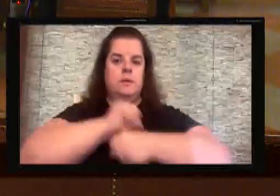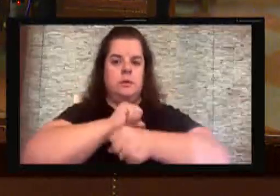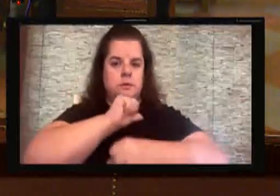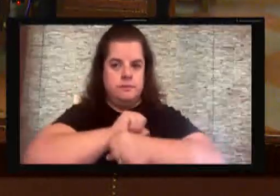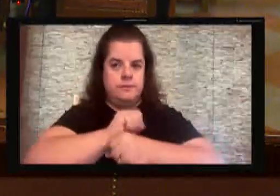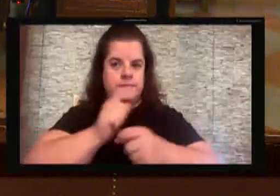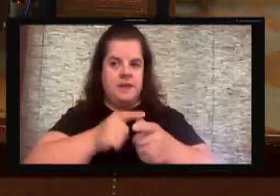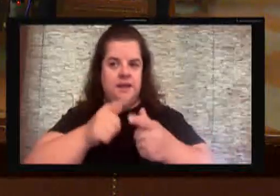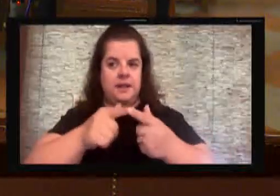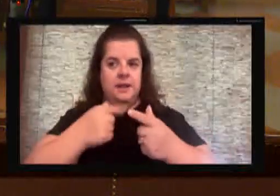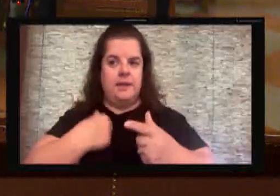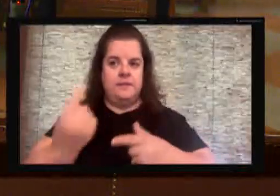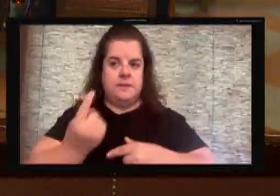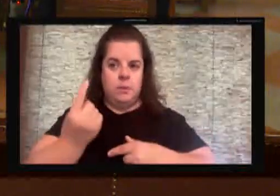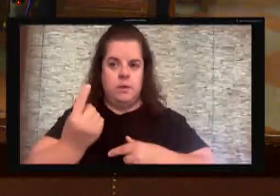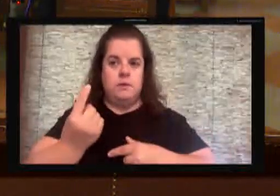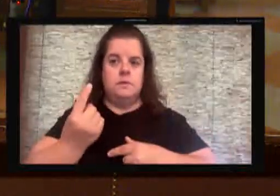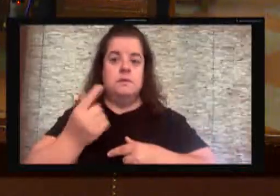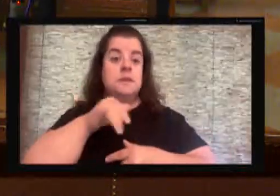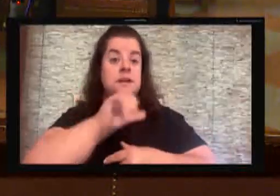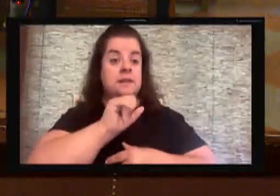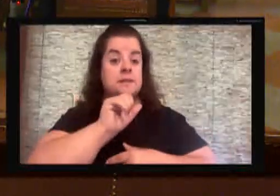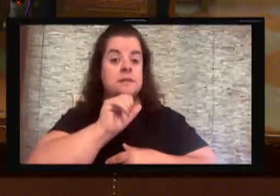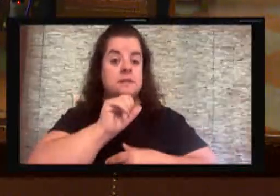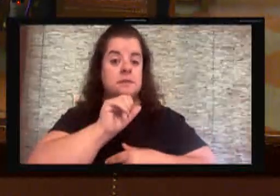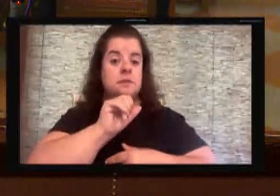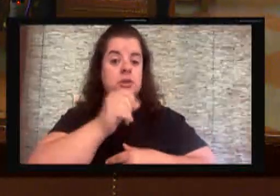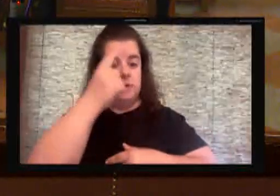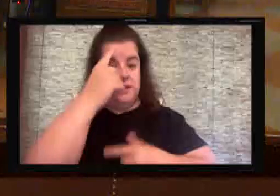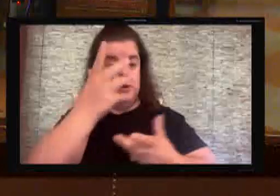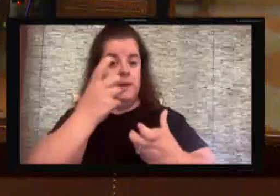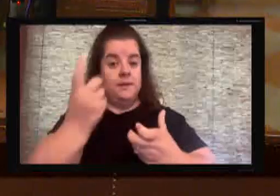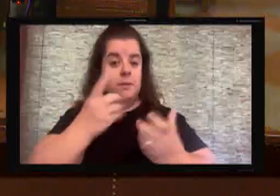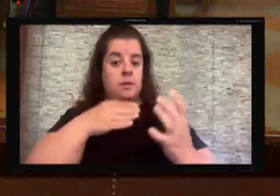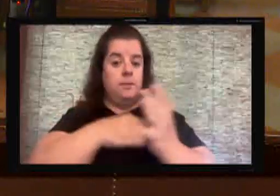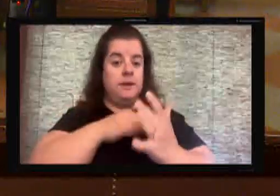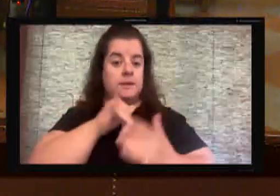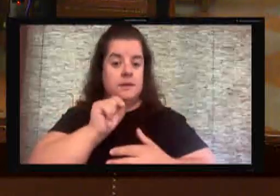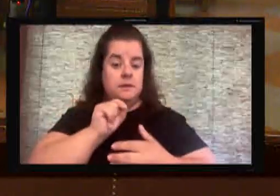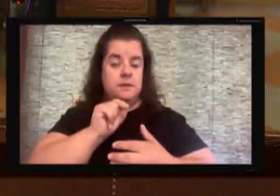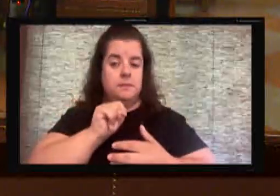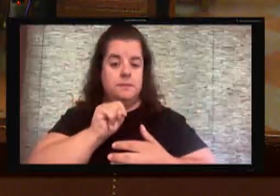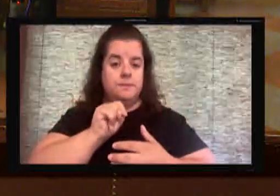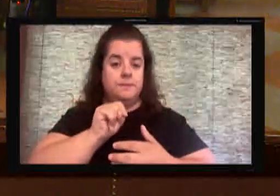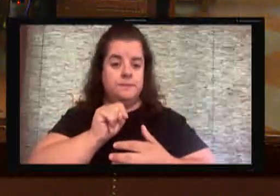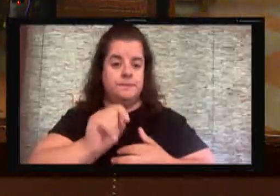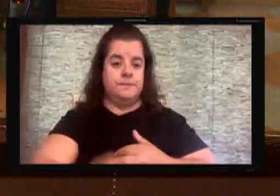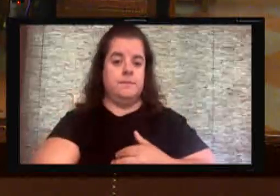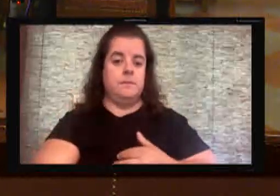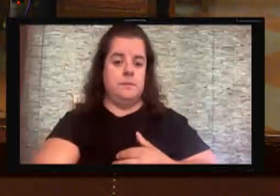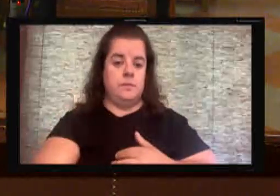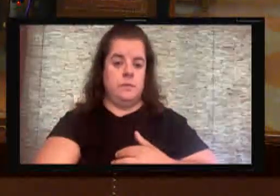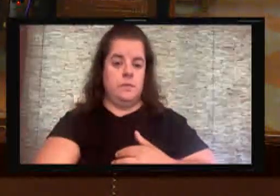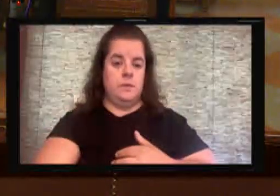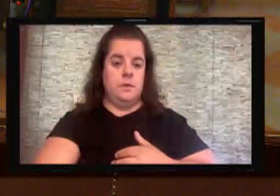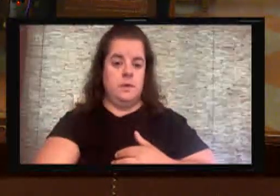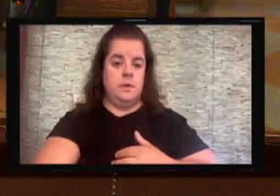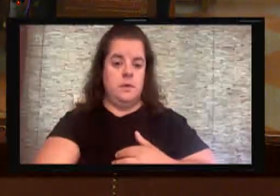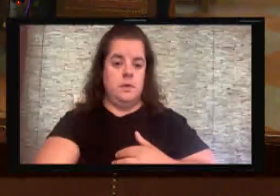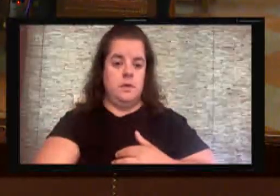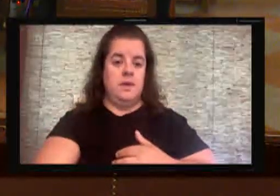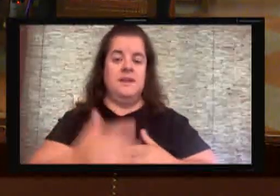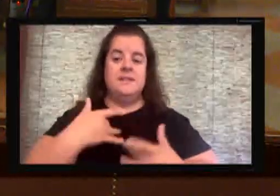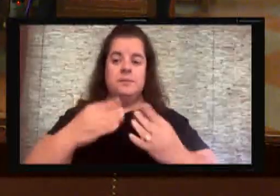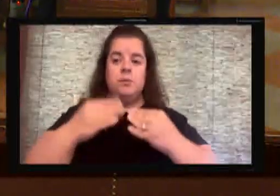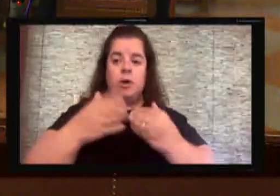it. Oh, it is. You'd think you'd want someone to contest it ahead of time, right? Oh, seems easier to have someone contest